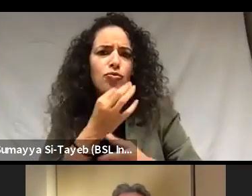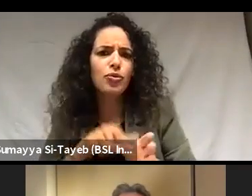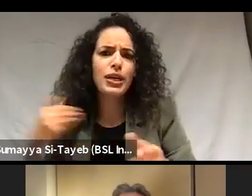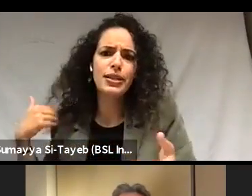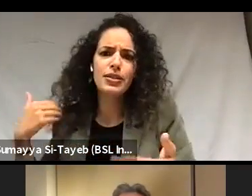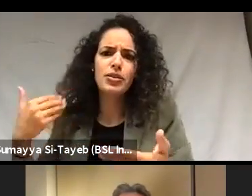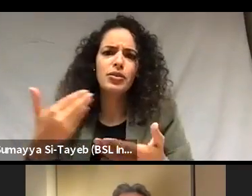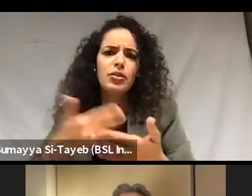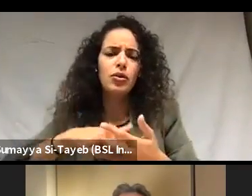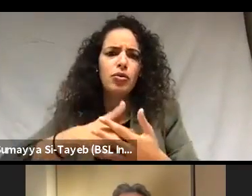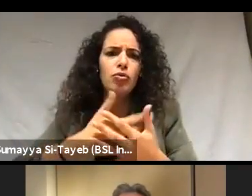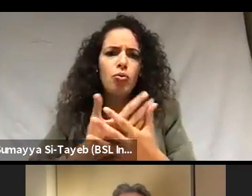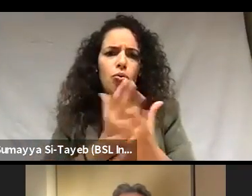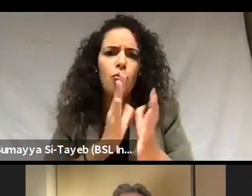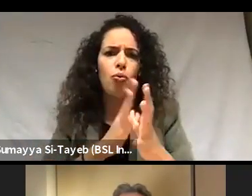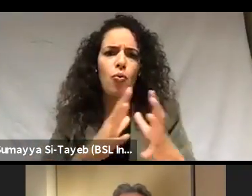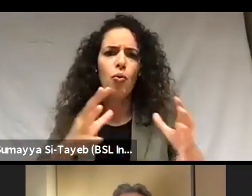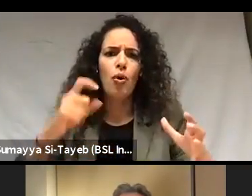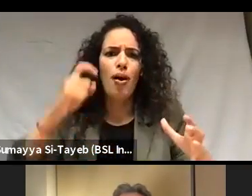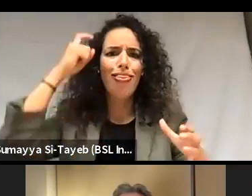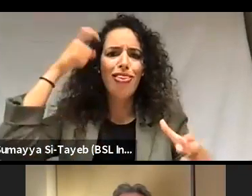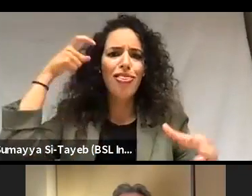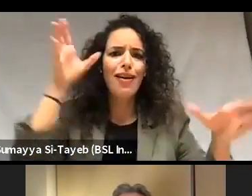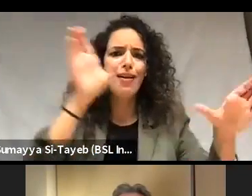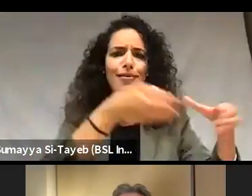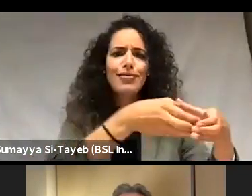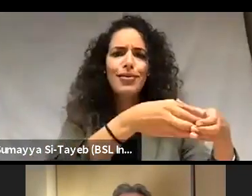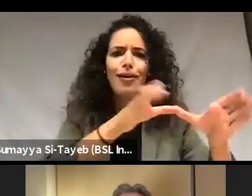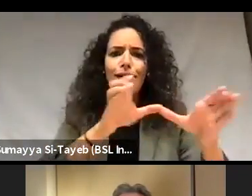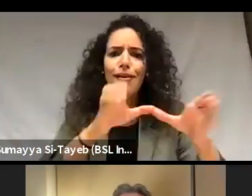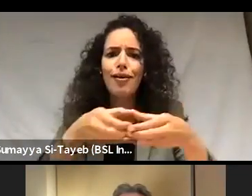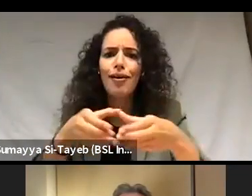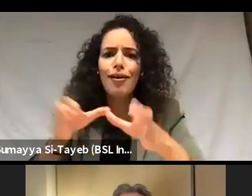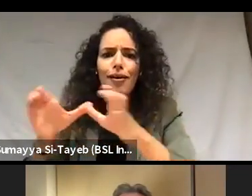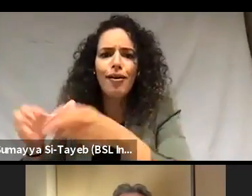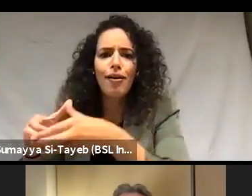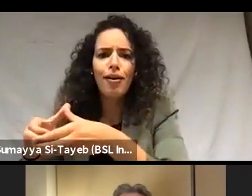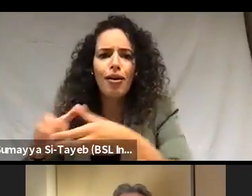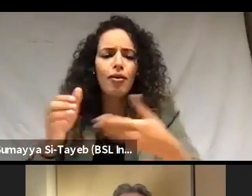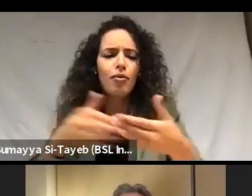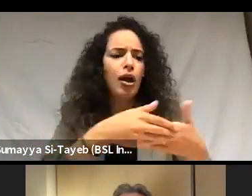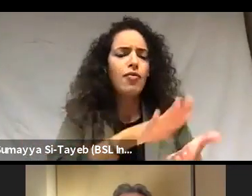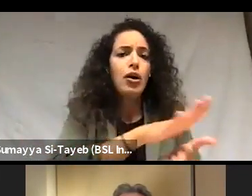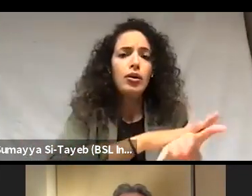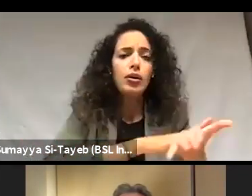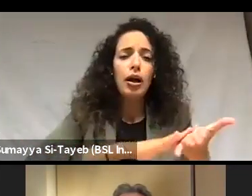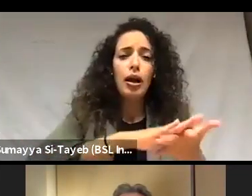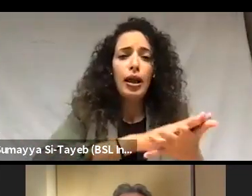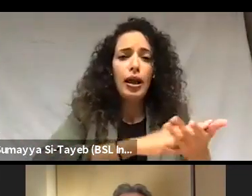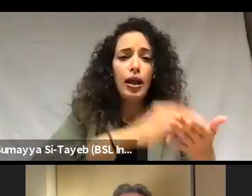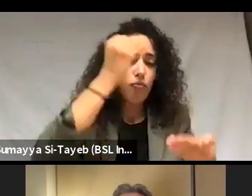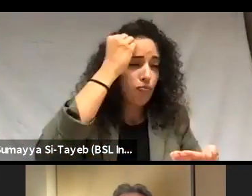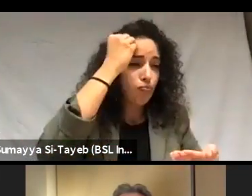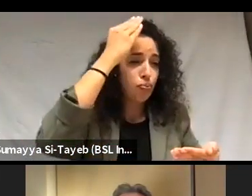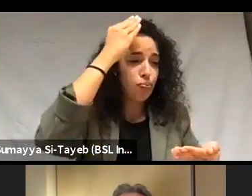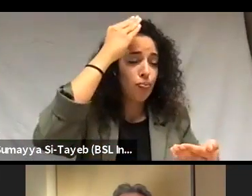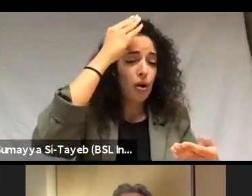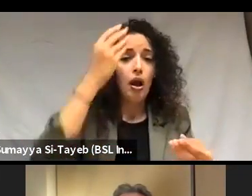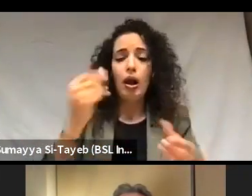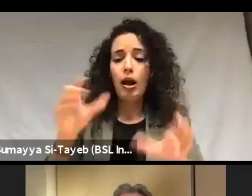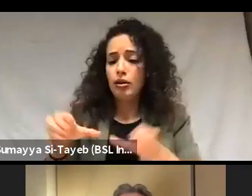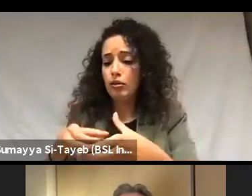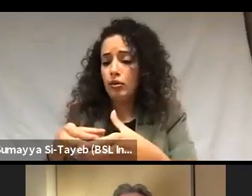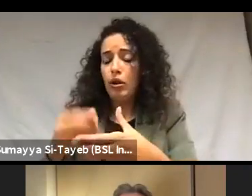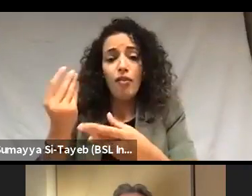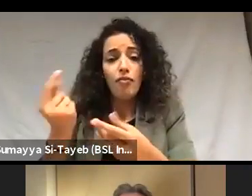tanks and their very defined expertise and non-expertise. Because I mean, there are very, very good sources